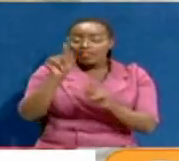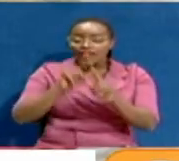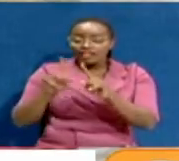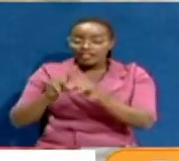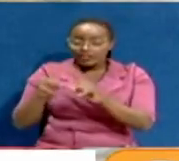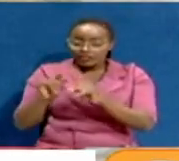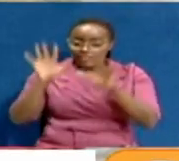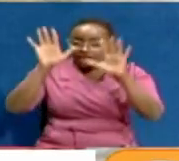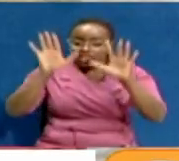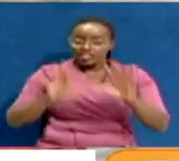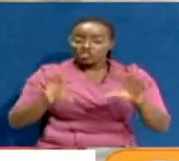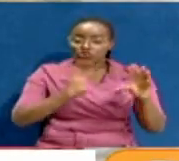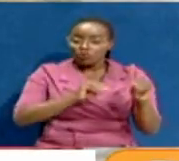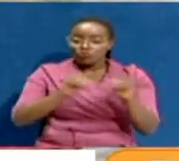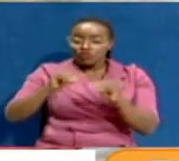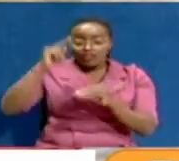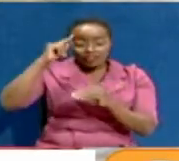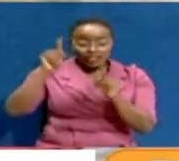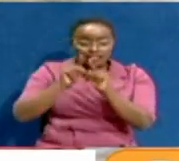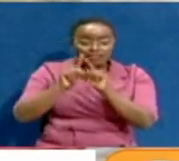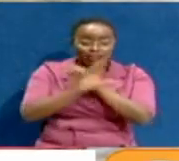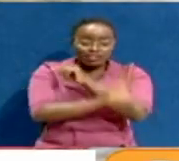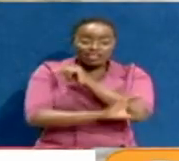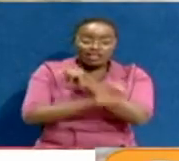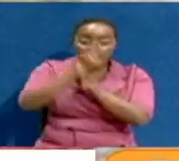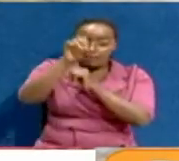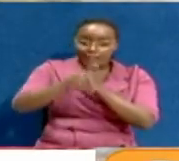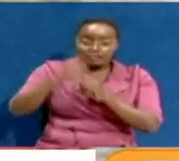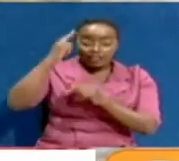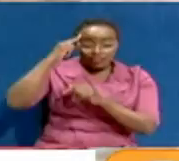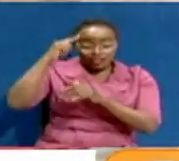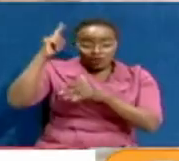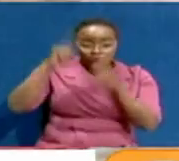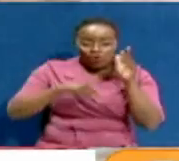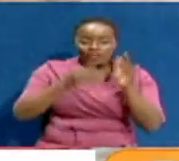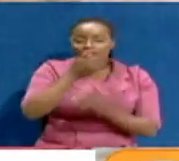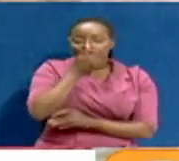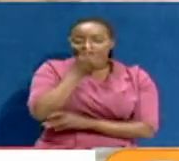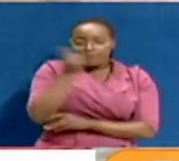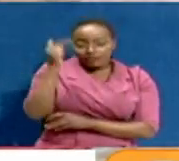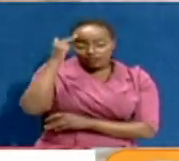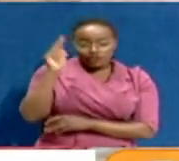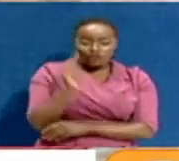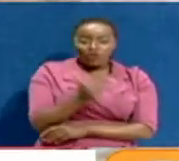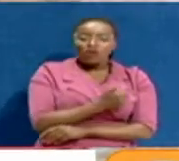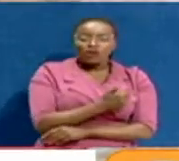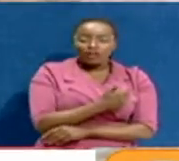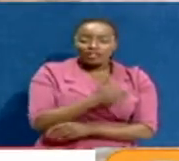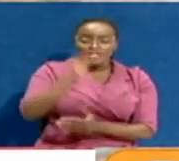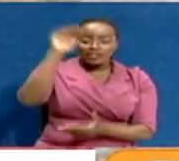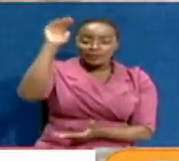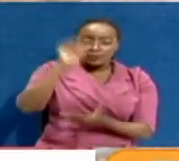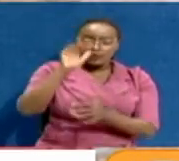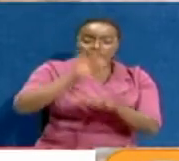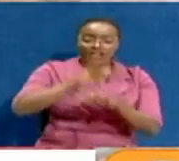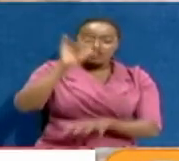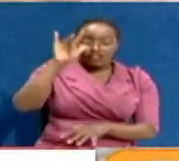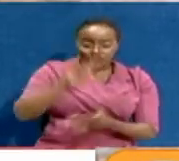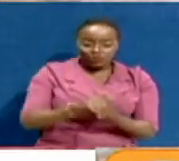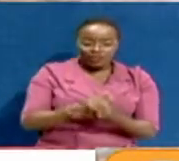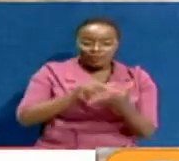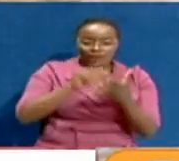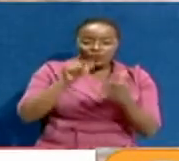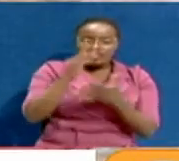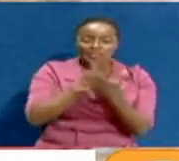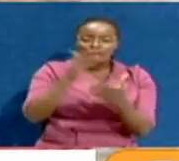essential movements. And I think as a country, we really have to think about what would be best for us in terms of reducing infections. So